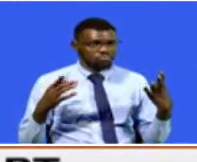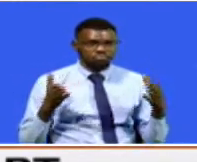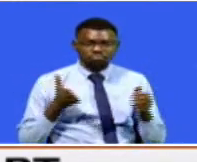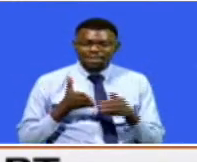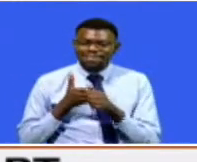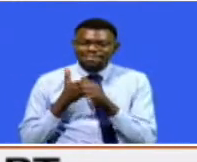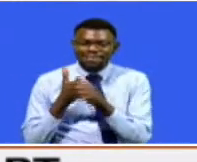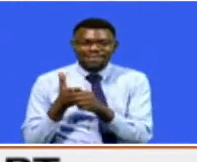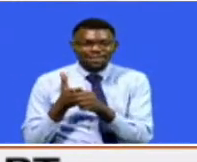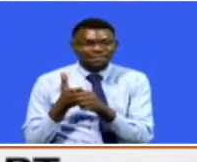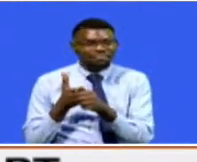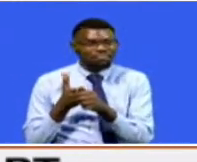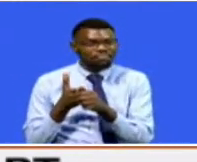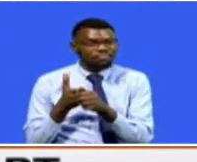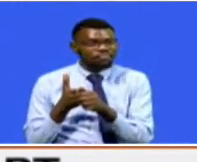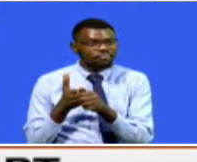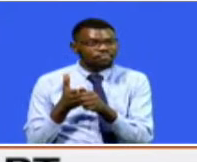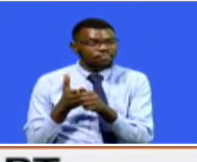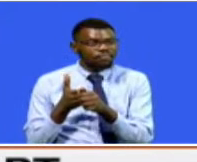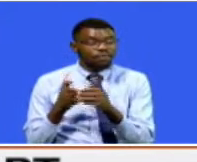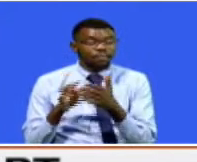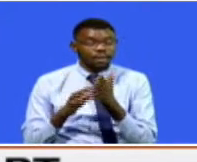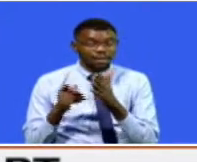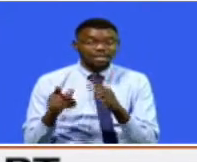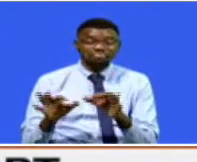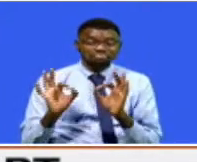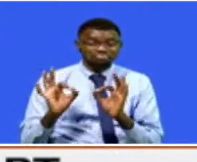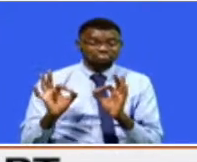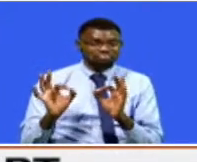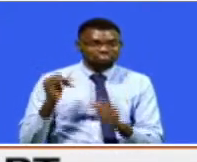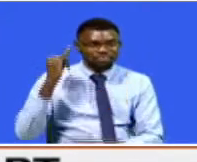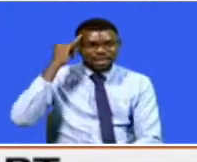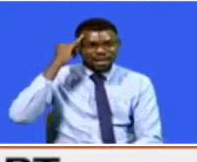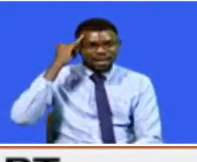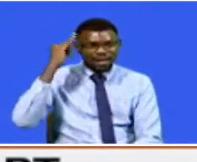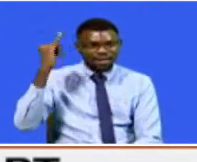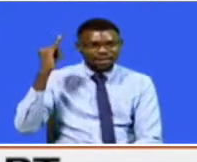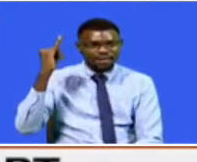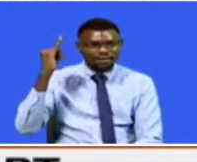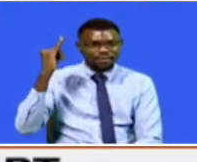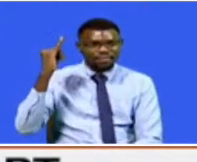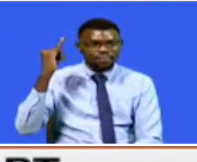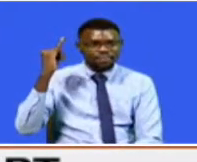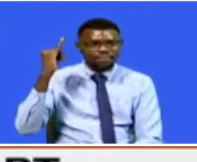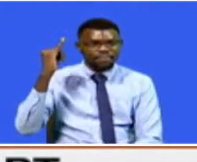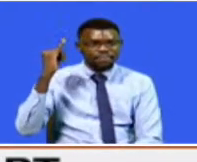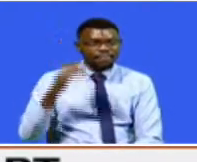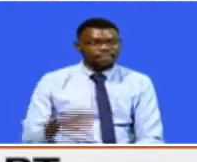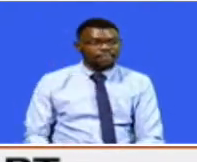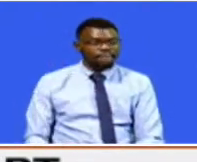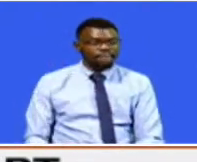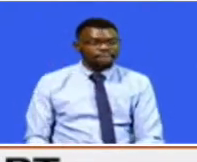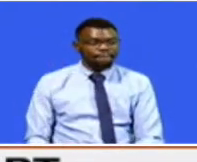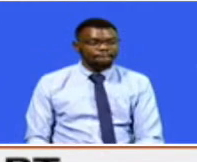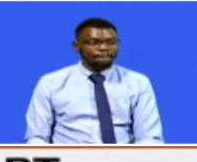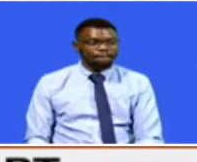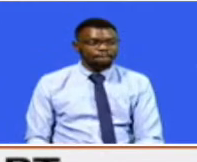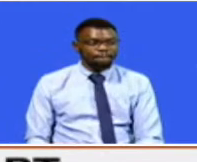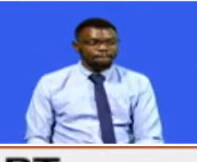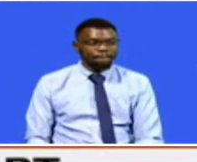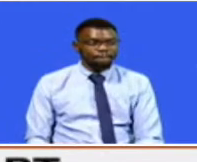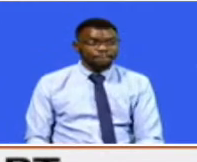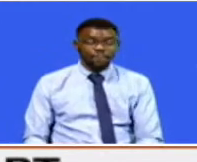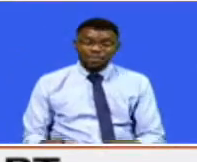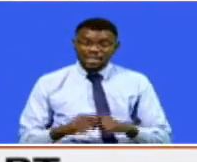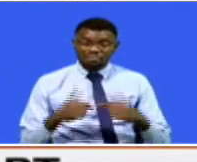help. So it's an interesting idea, interesting thought, and I'm